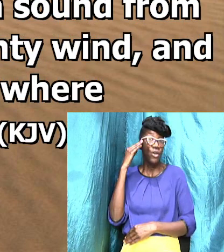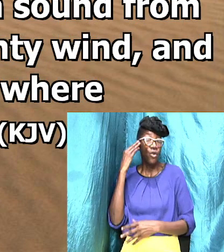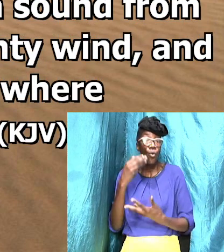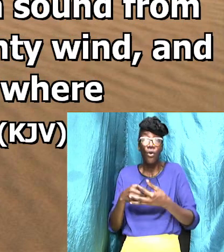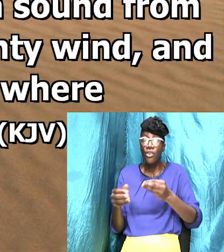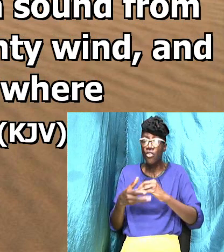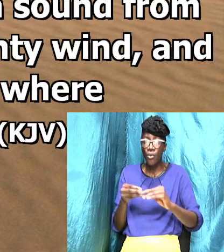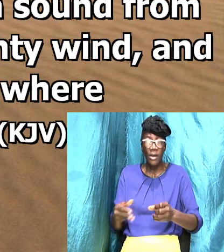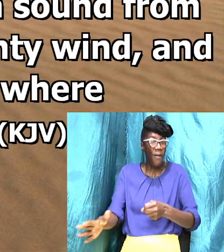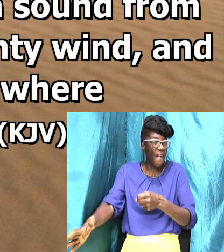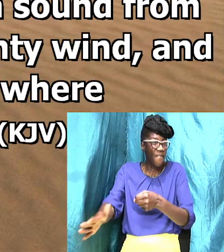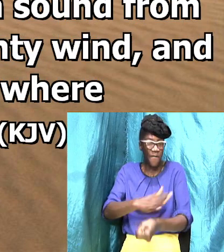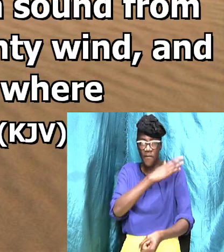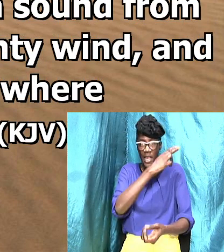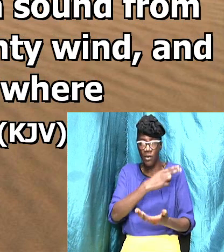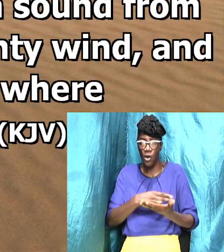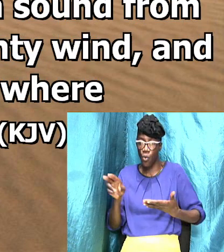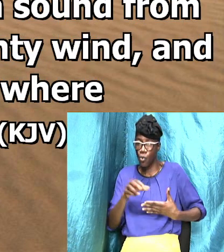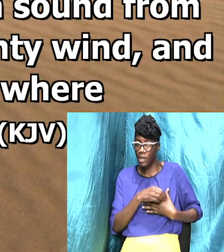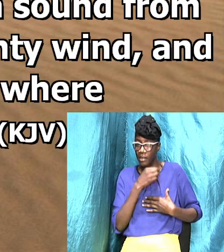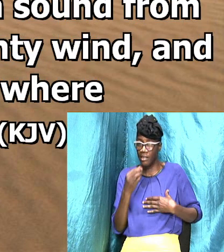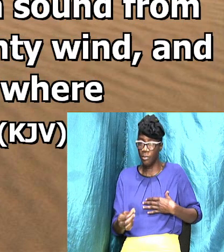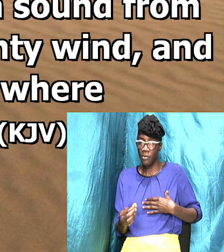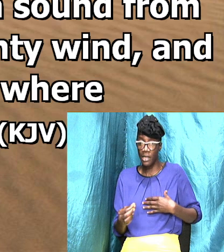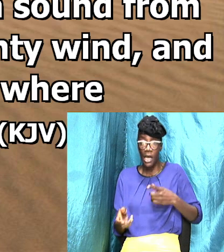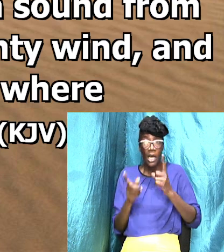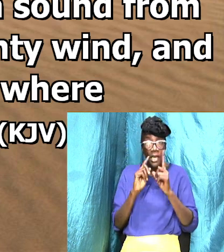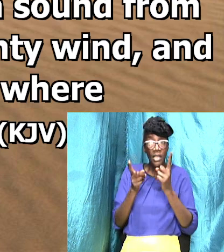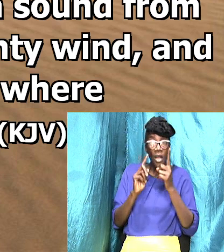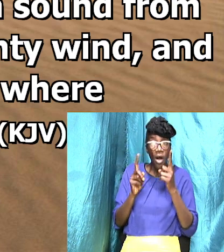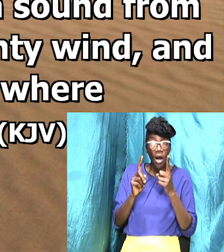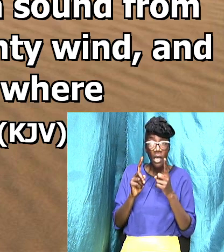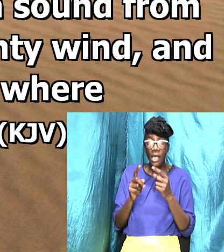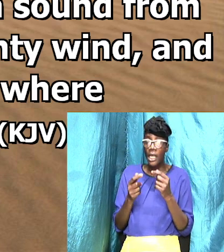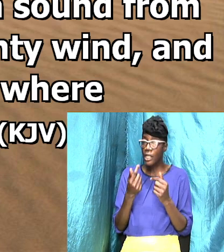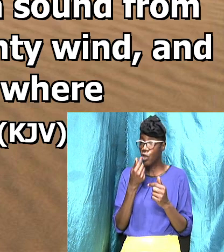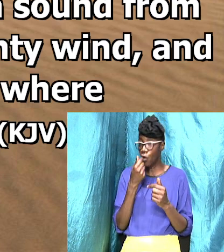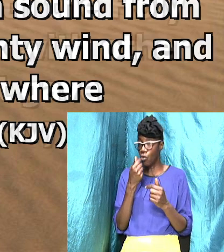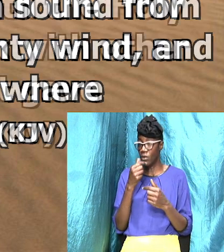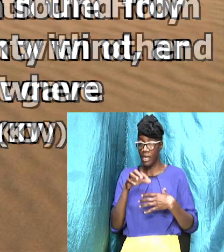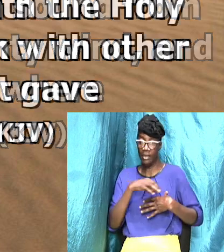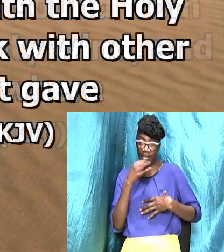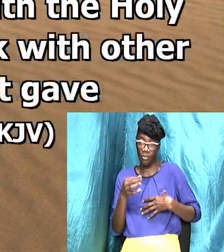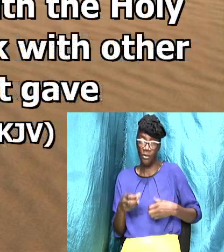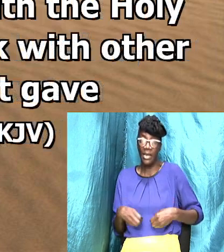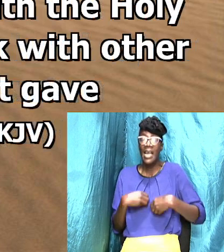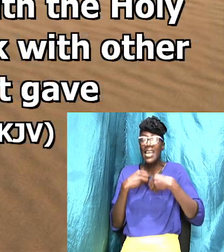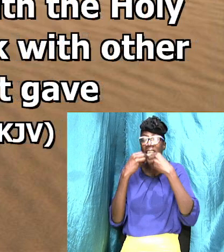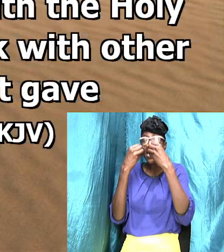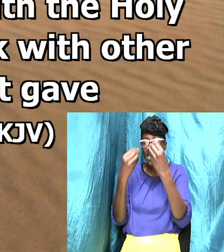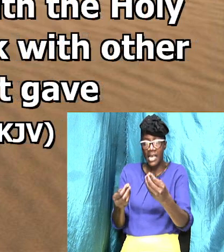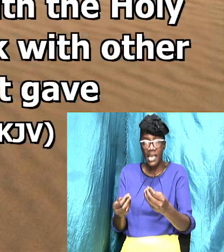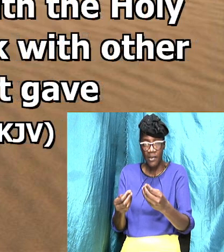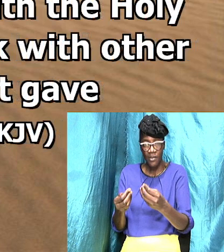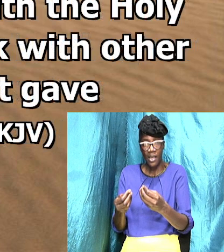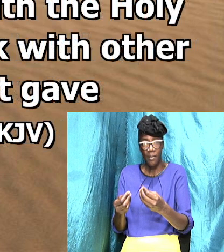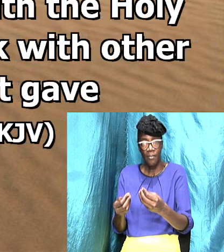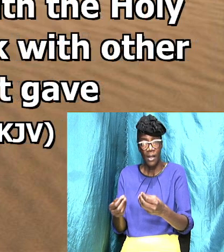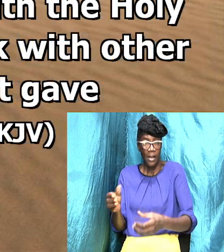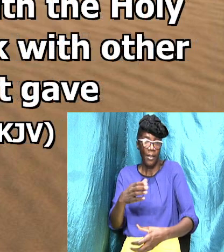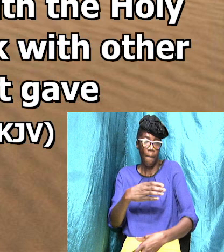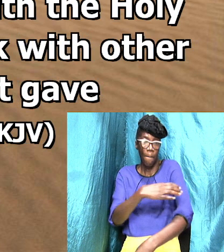were all filled with the Holy Ghost and began to speak with tongues as the Spirit gave